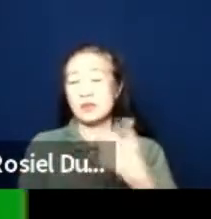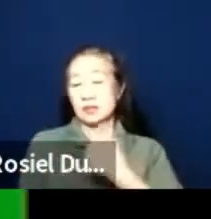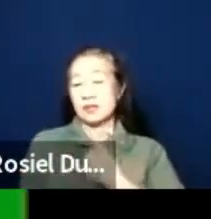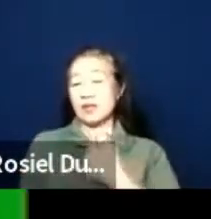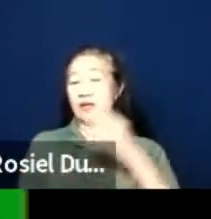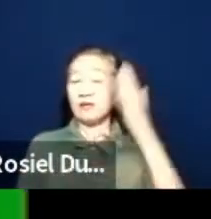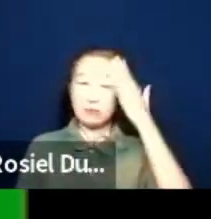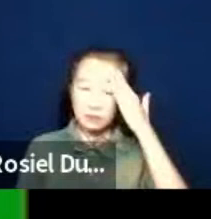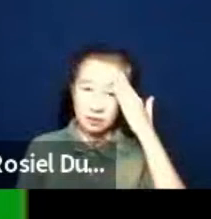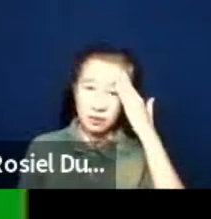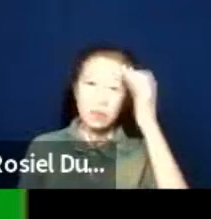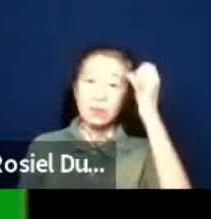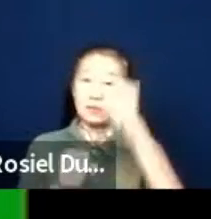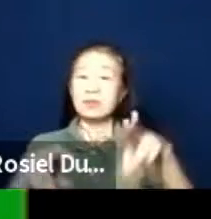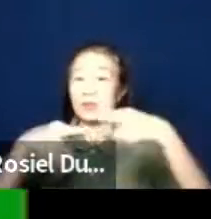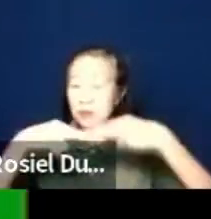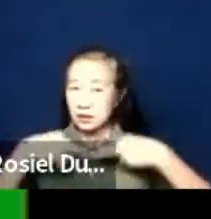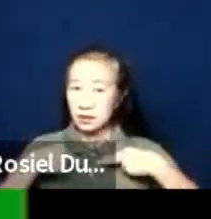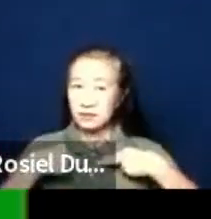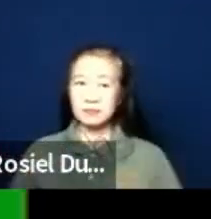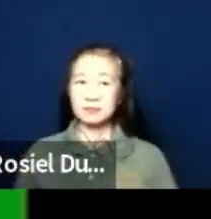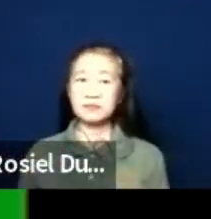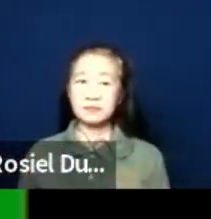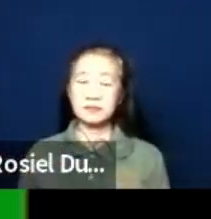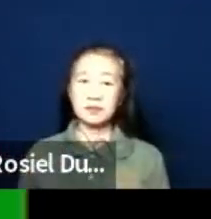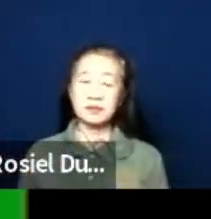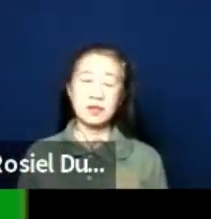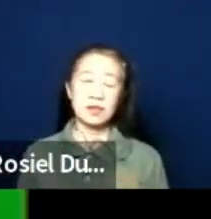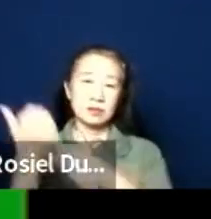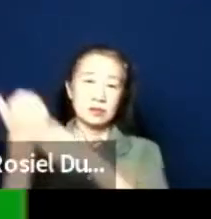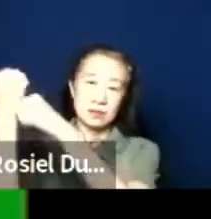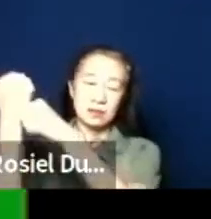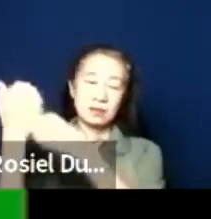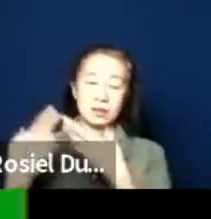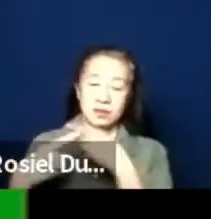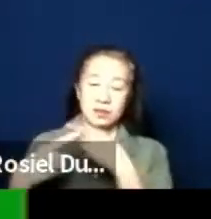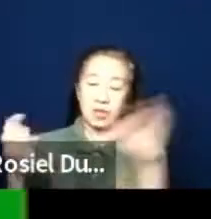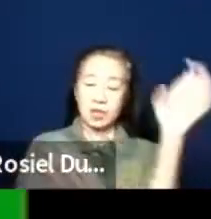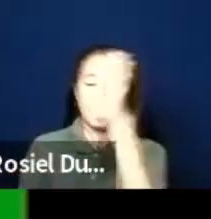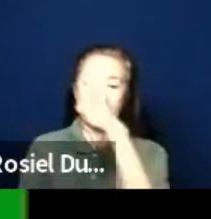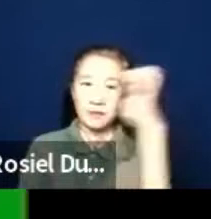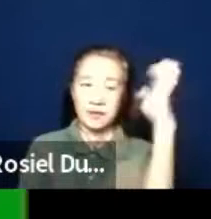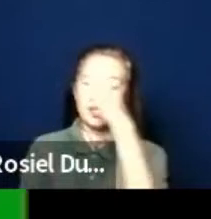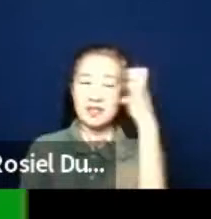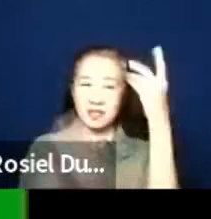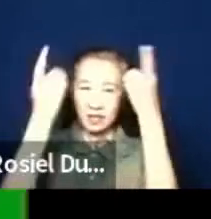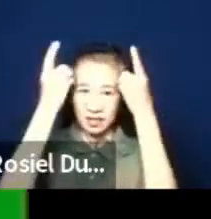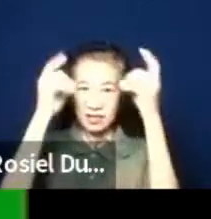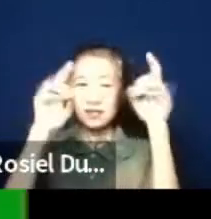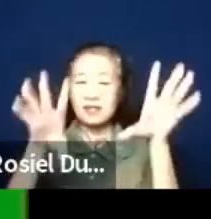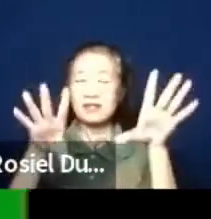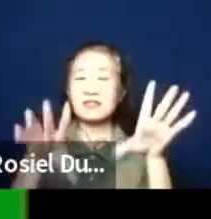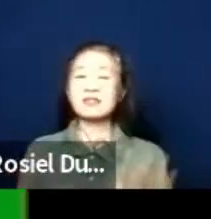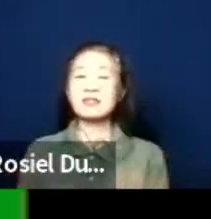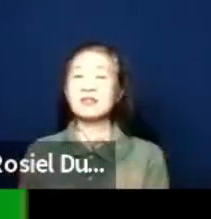in order to receive targeted assistance during emergencies and disasters. Contact your